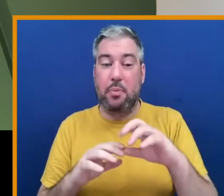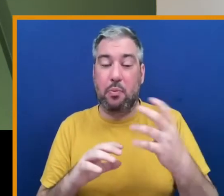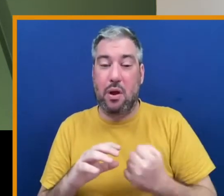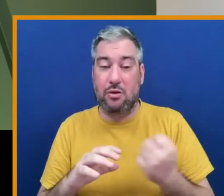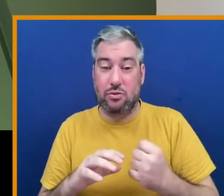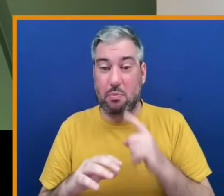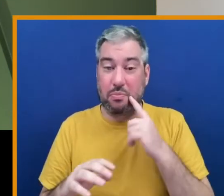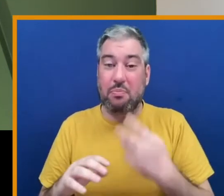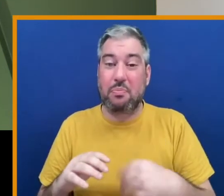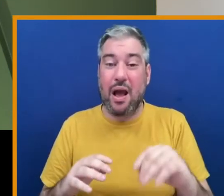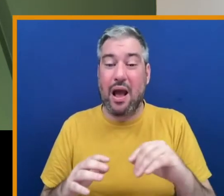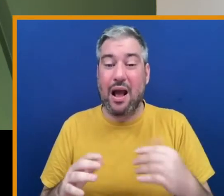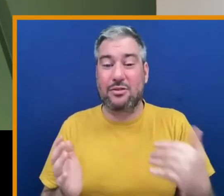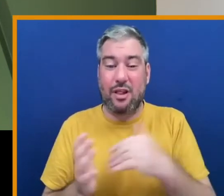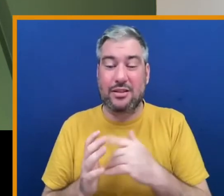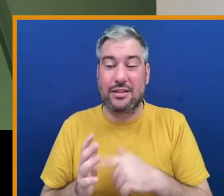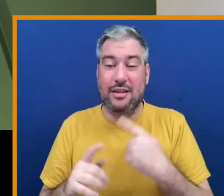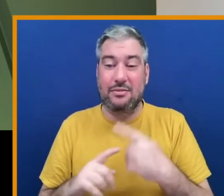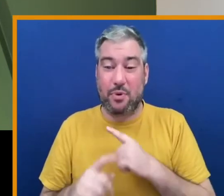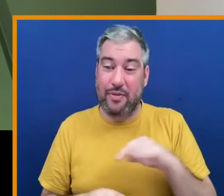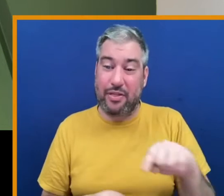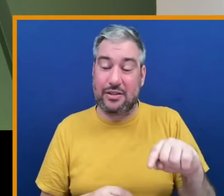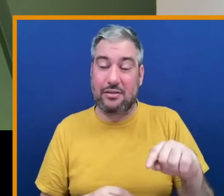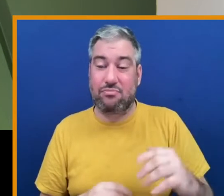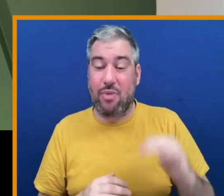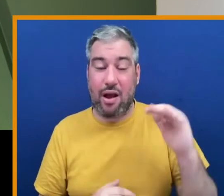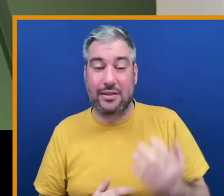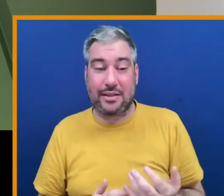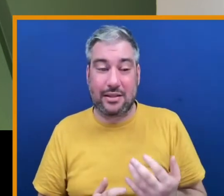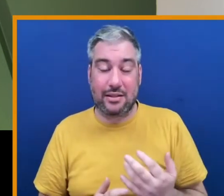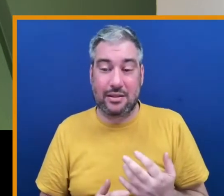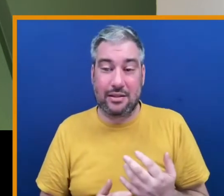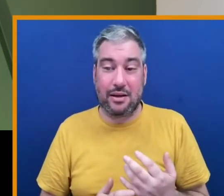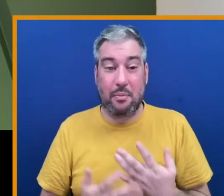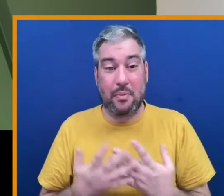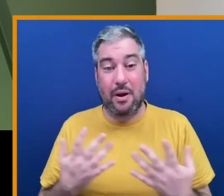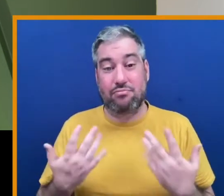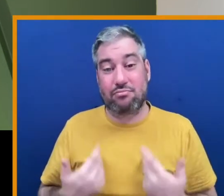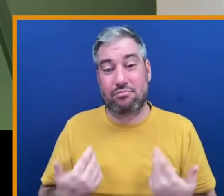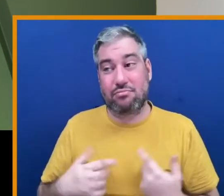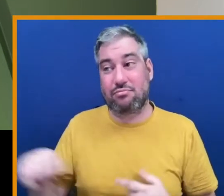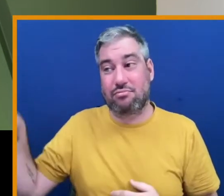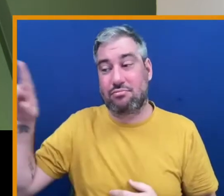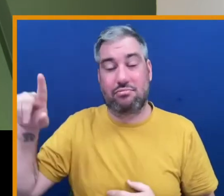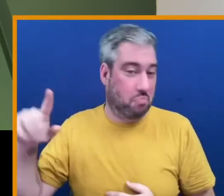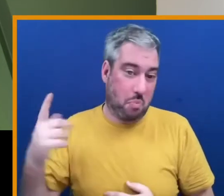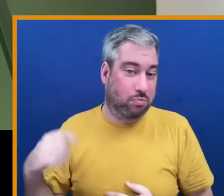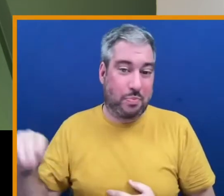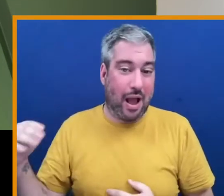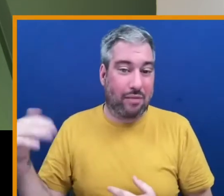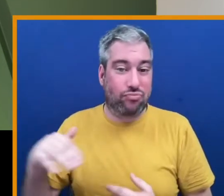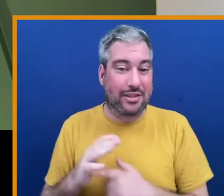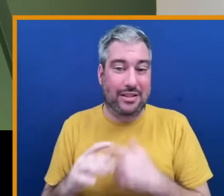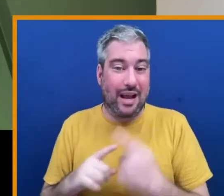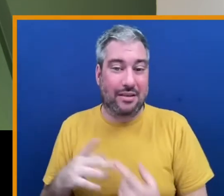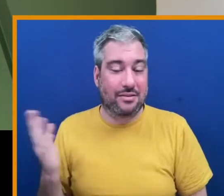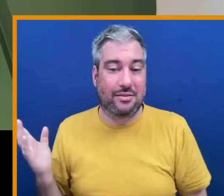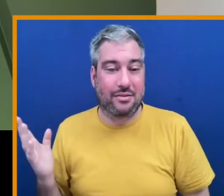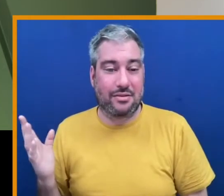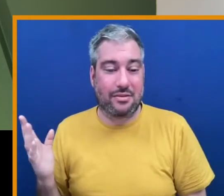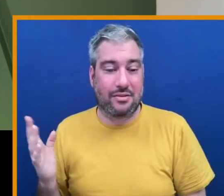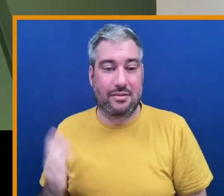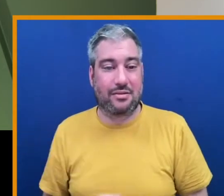extra tax at all. How can this be fair? How can it be fair for our youngest and our lowest paid